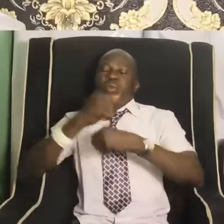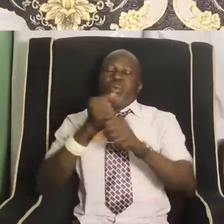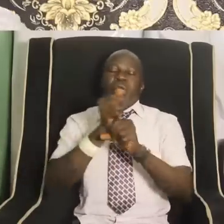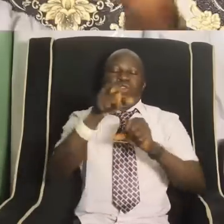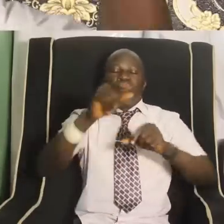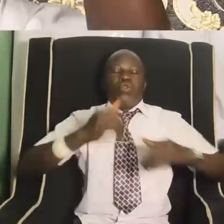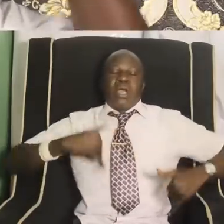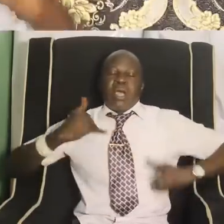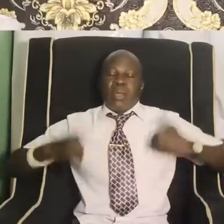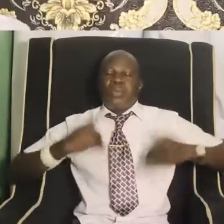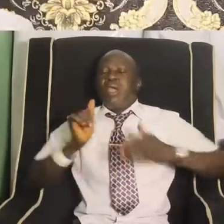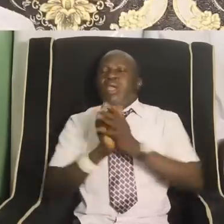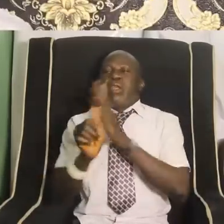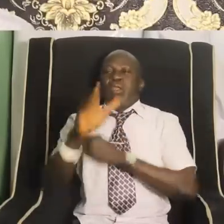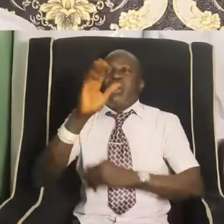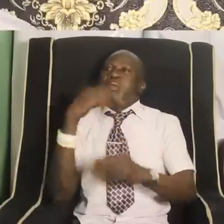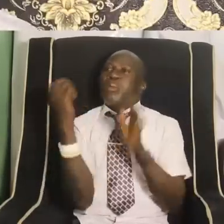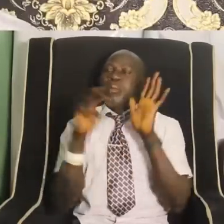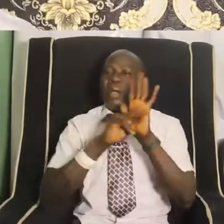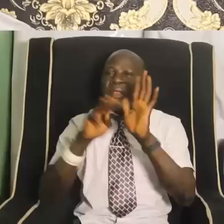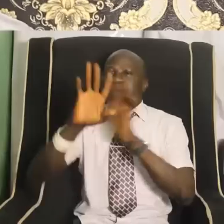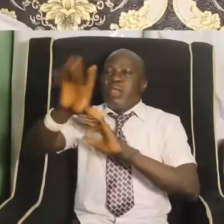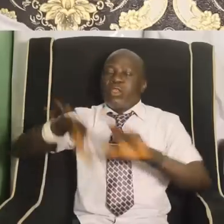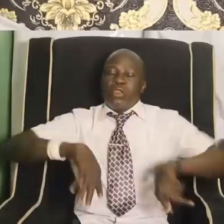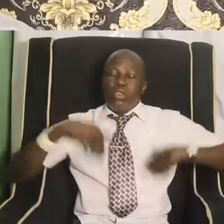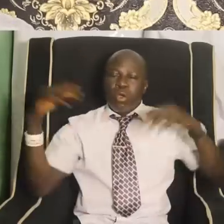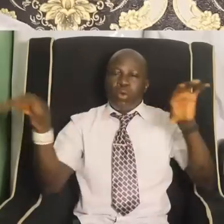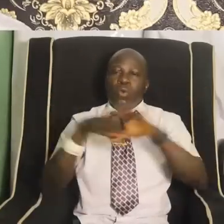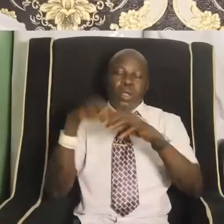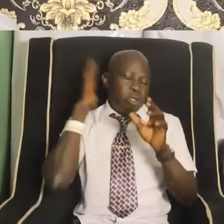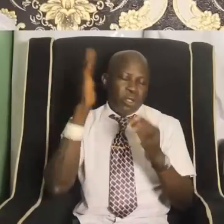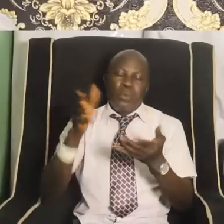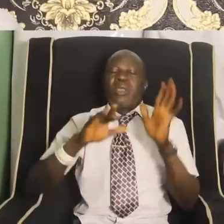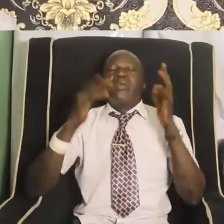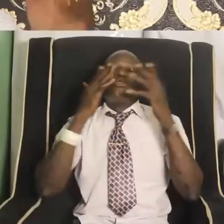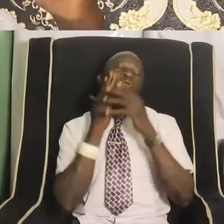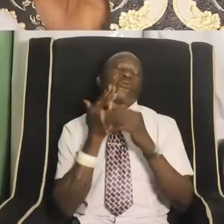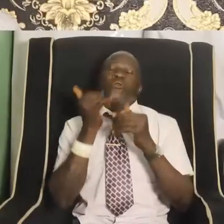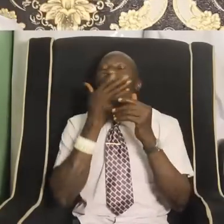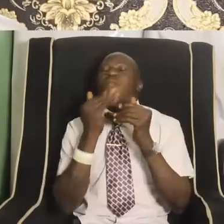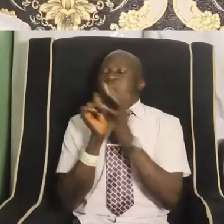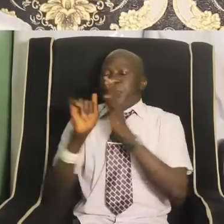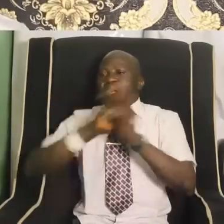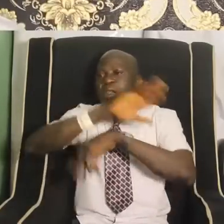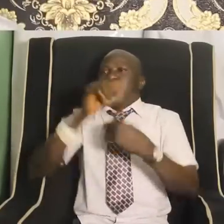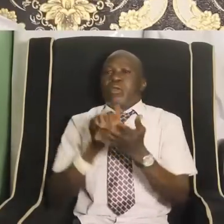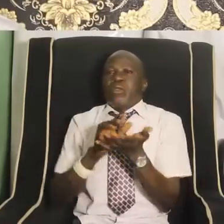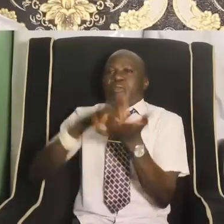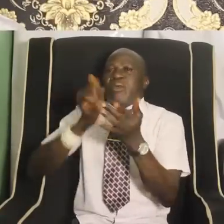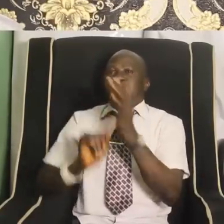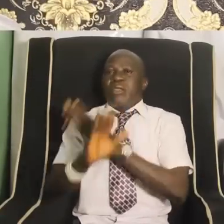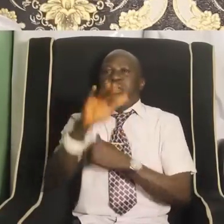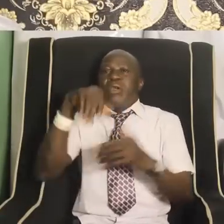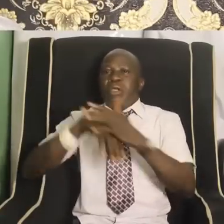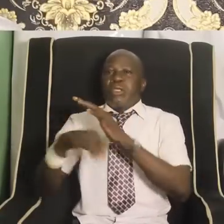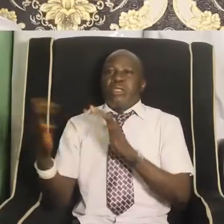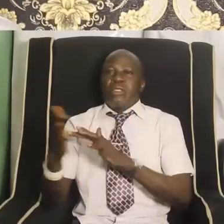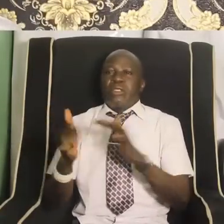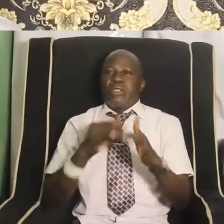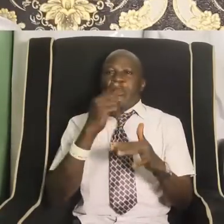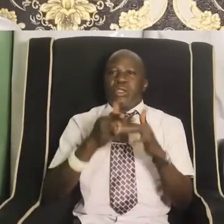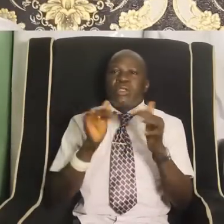you happy. Your love will manifest. Your marriage will be sweet. And you will glorify God. Yes.